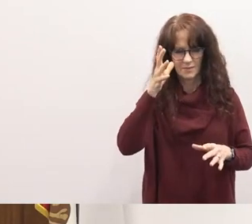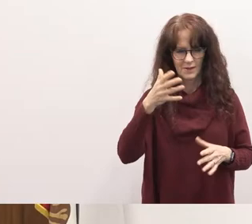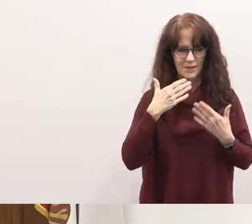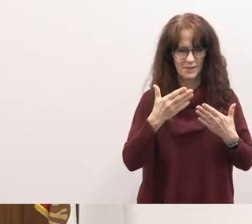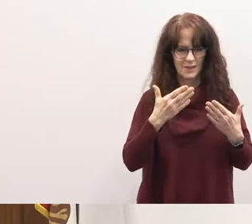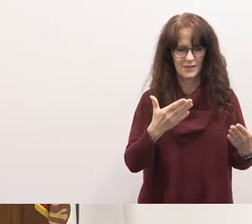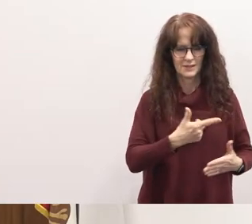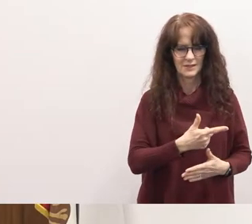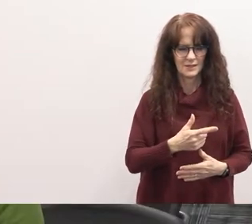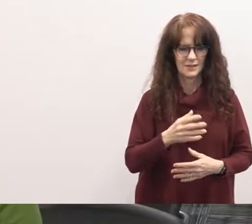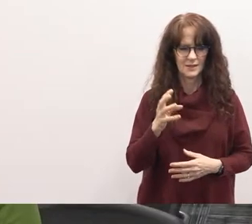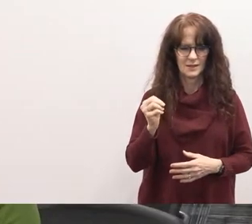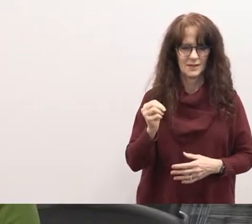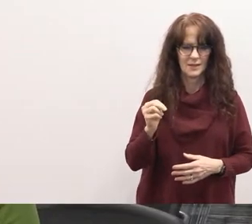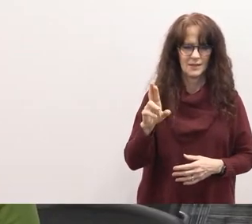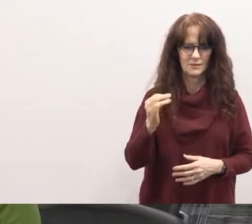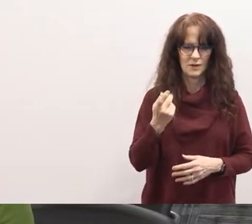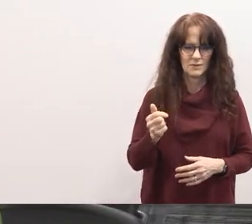thank you, Ms. Robinson. All